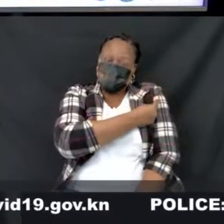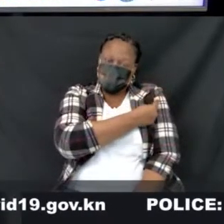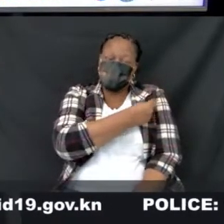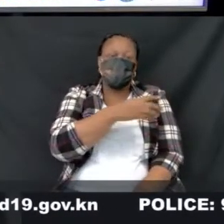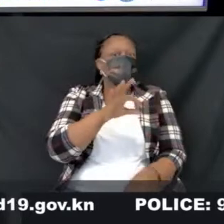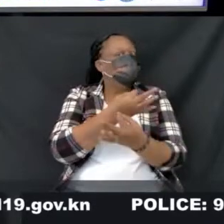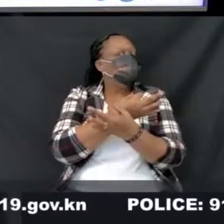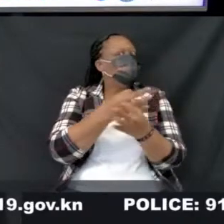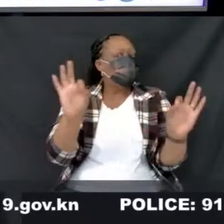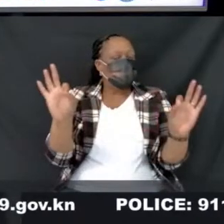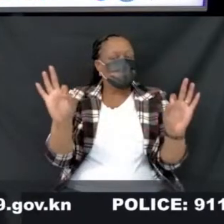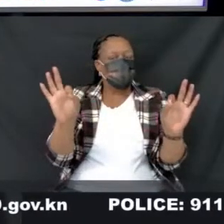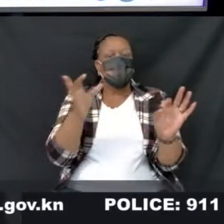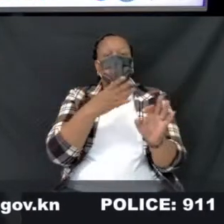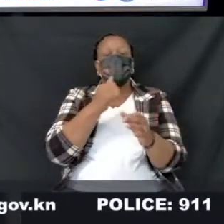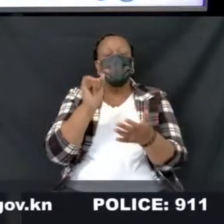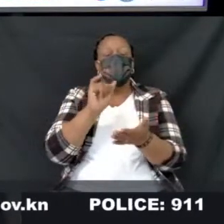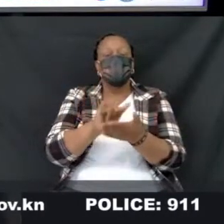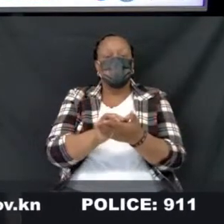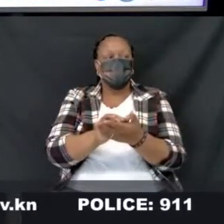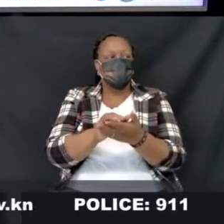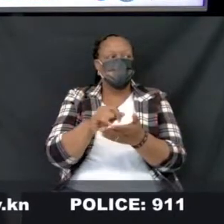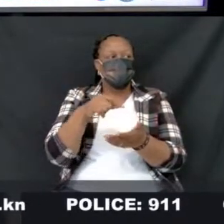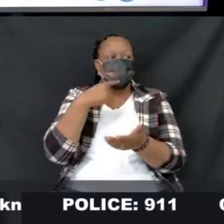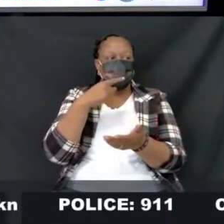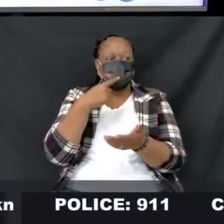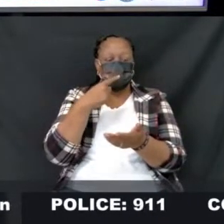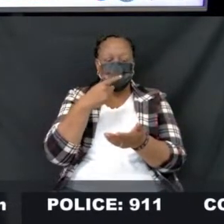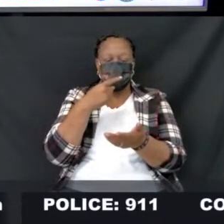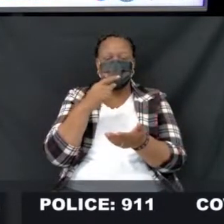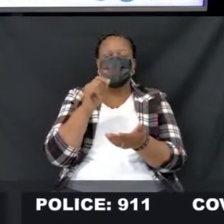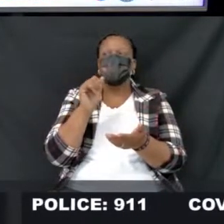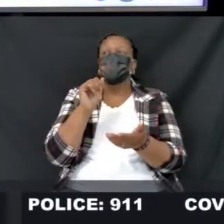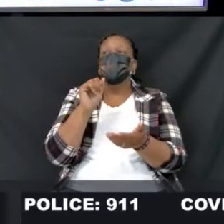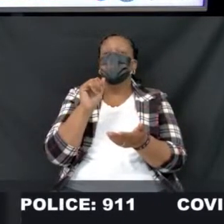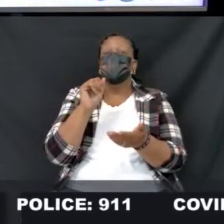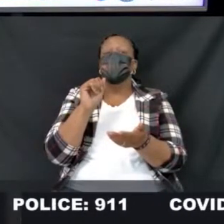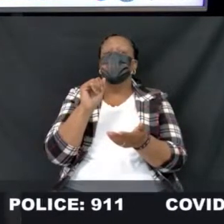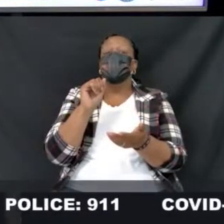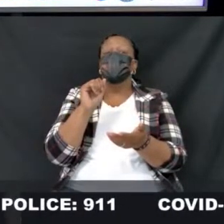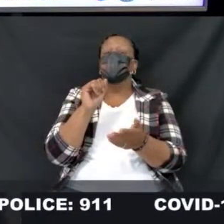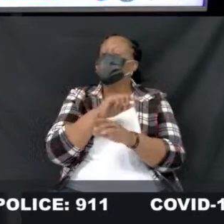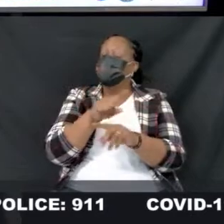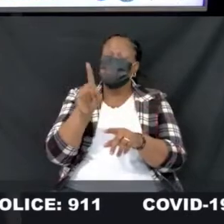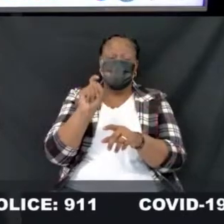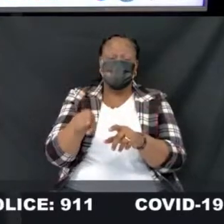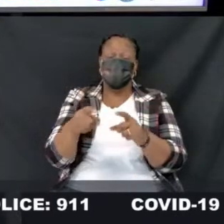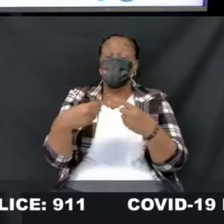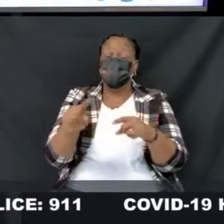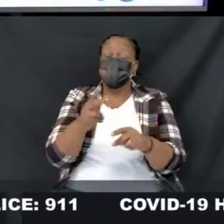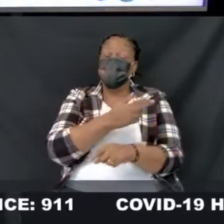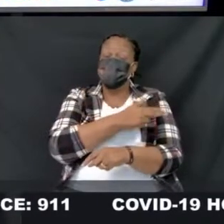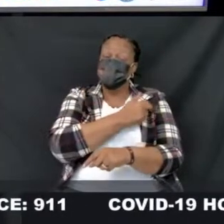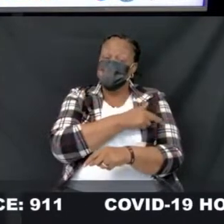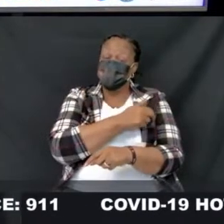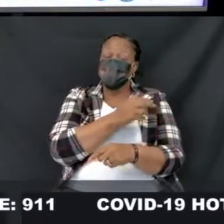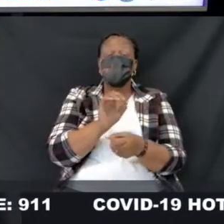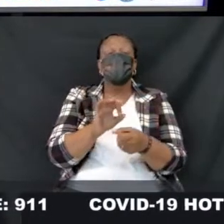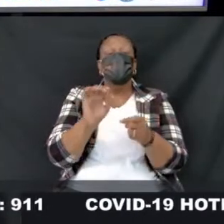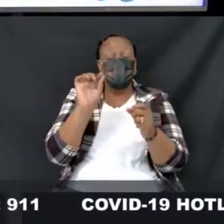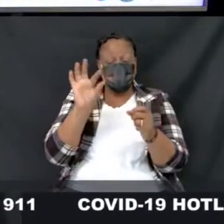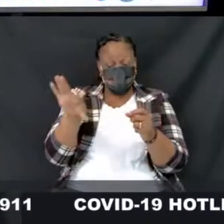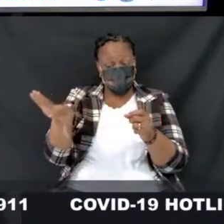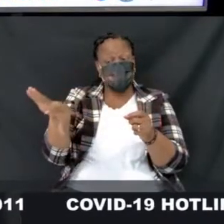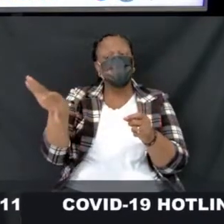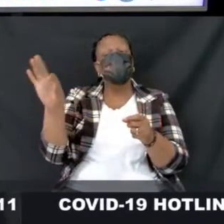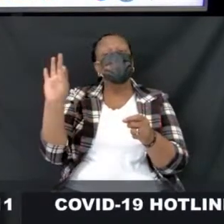so one should do the math. I see Mr. Samuel smiling with the math I'm giving here. Okay, so you can choose to have